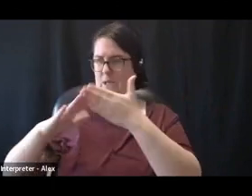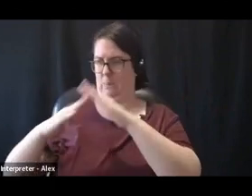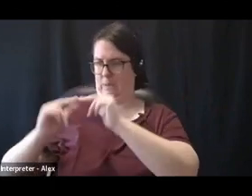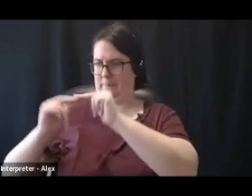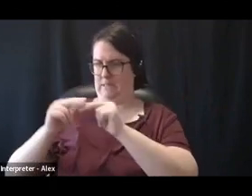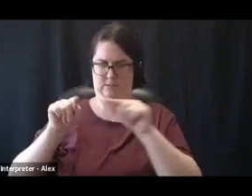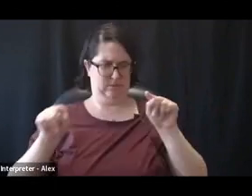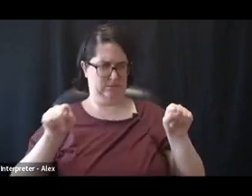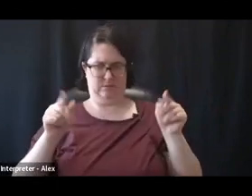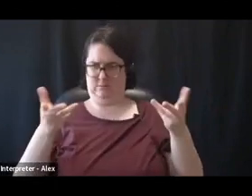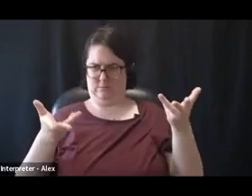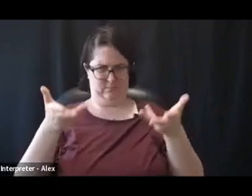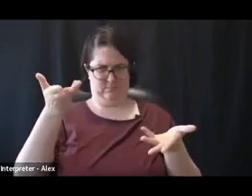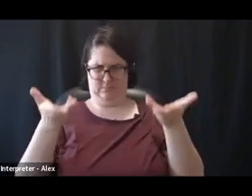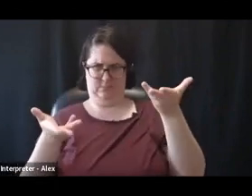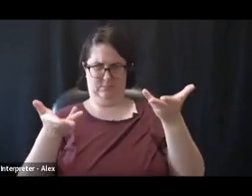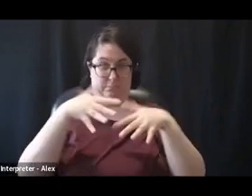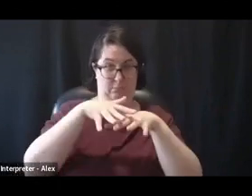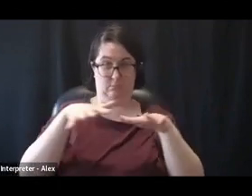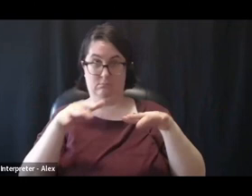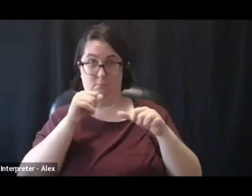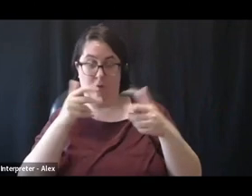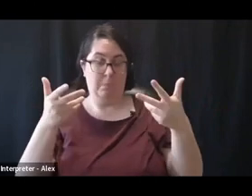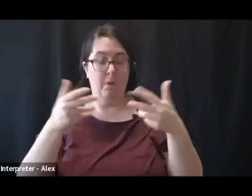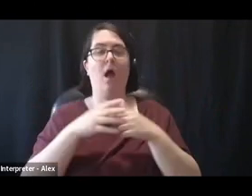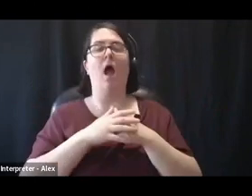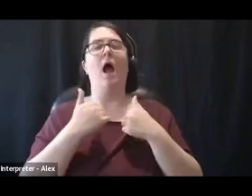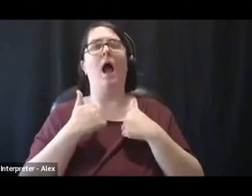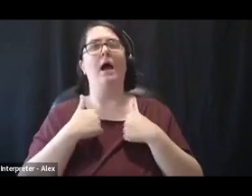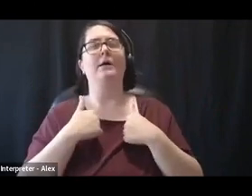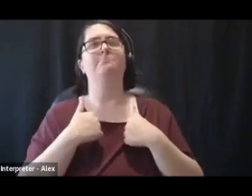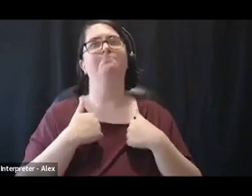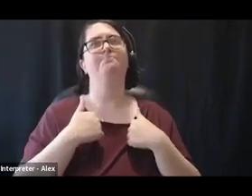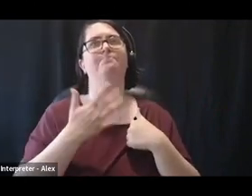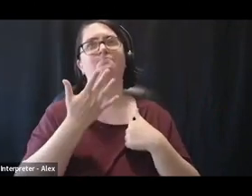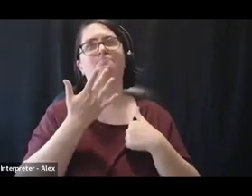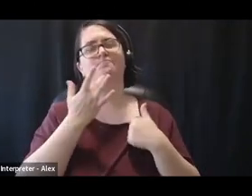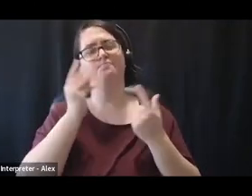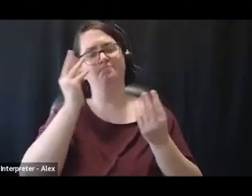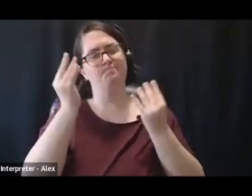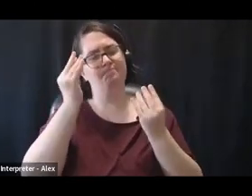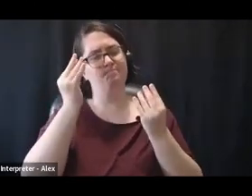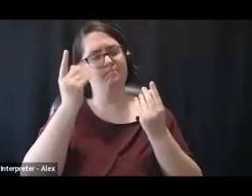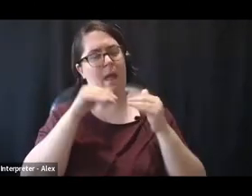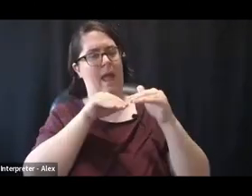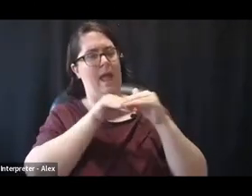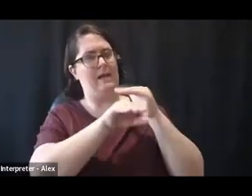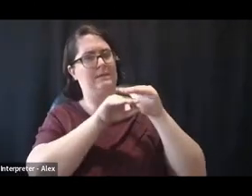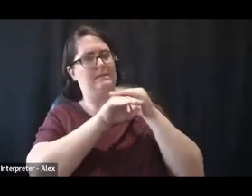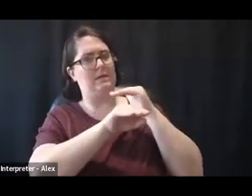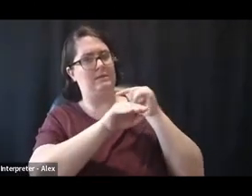building and what that might look like or what that might mean, I really like thinking about access